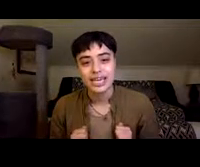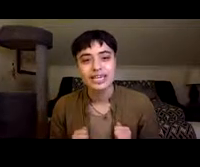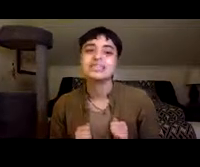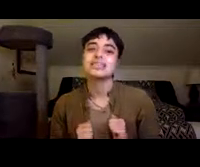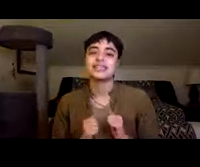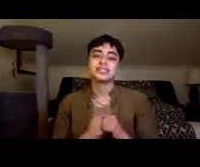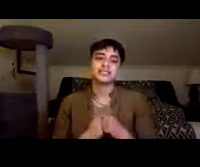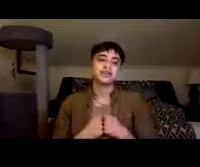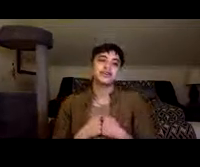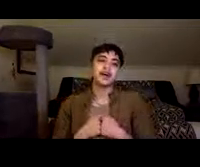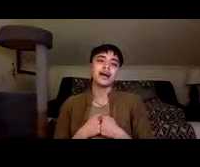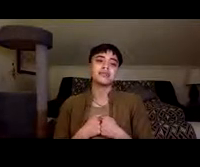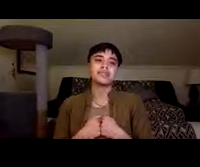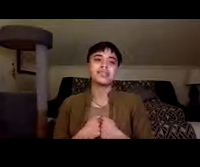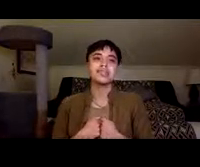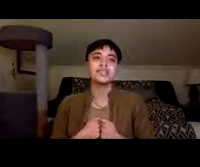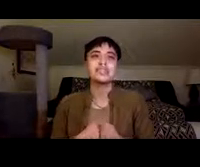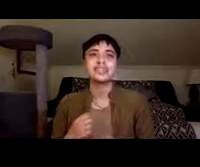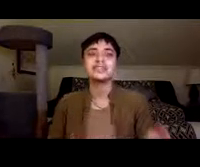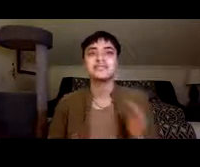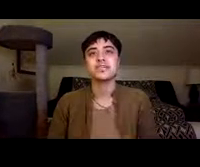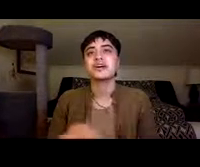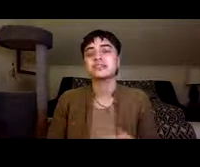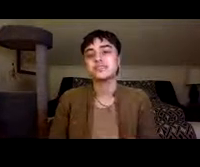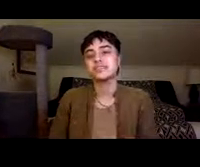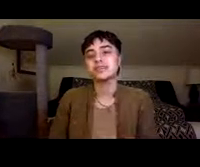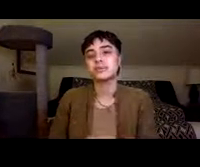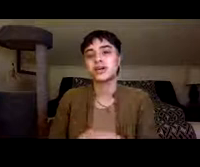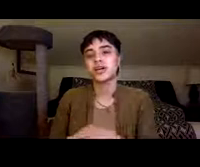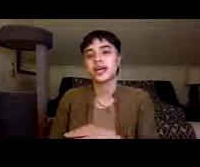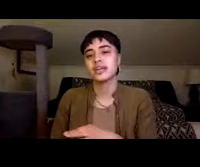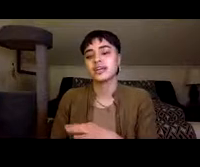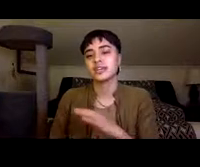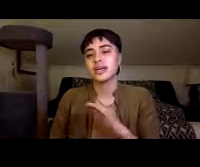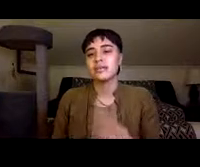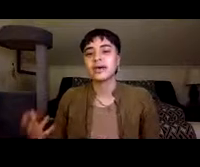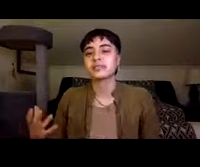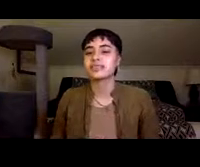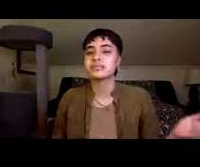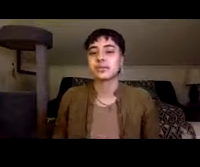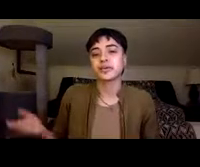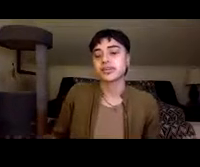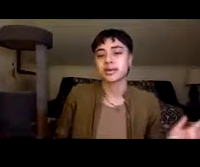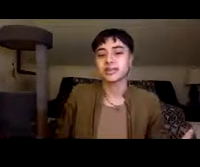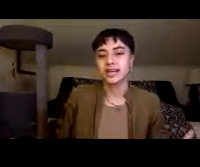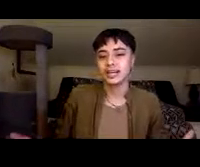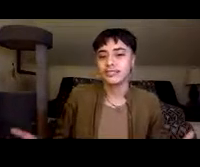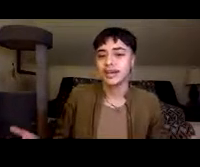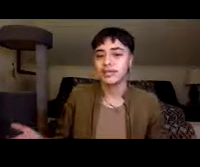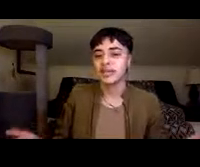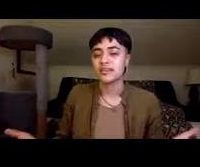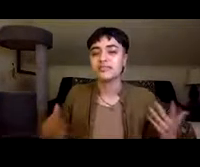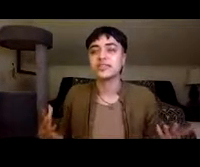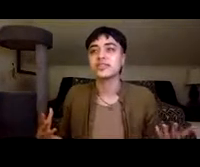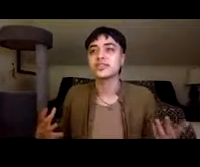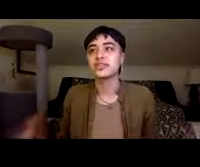day. And so I really needed to figure out a system where I could balance my work and my life and